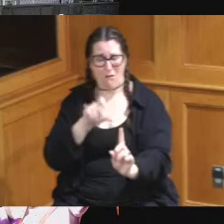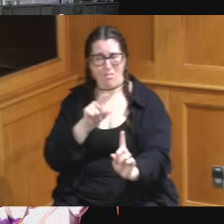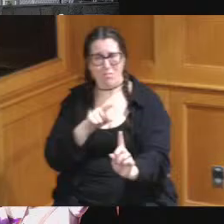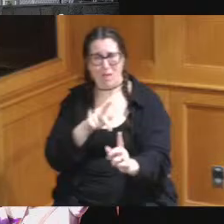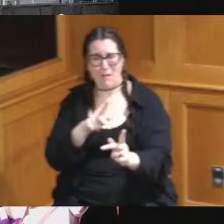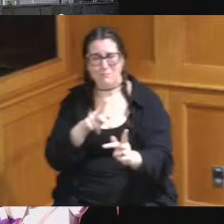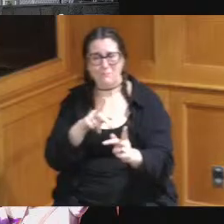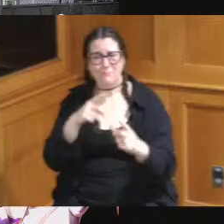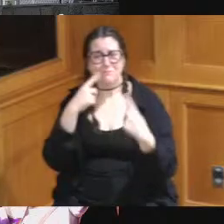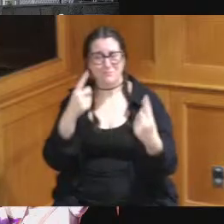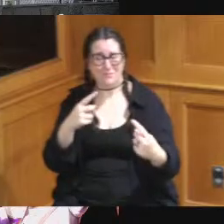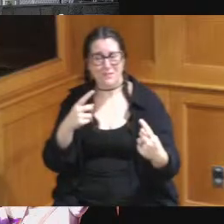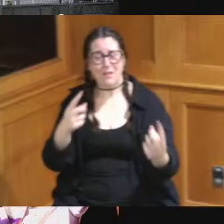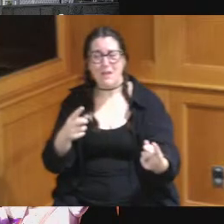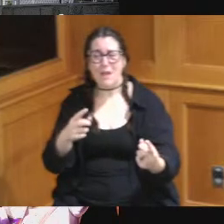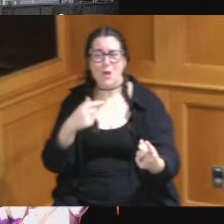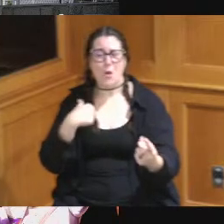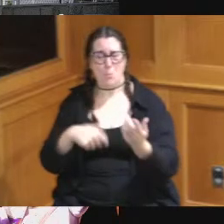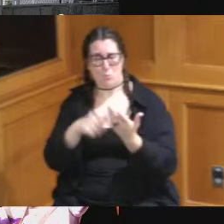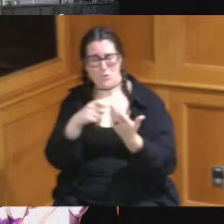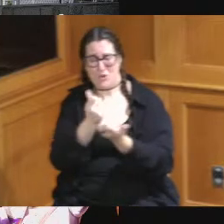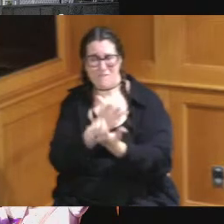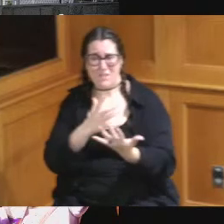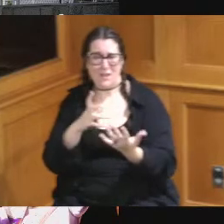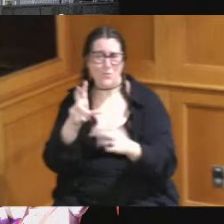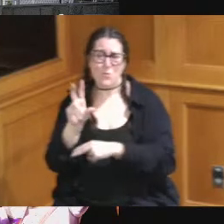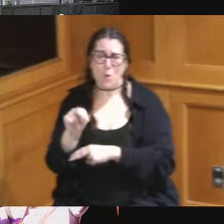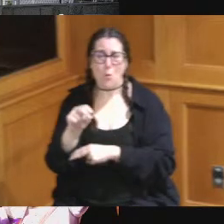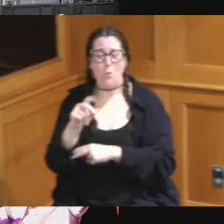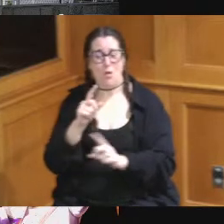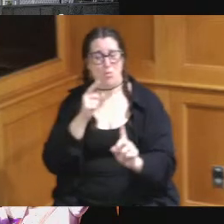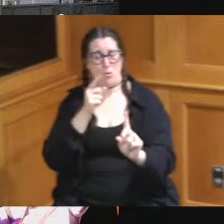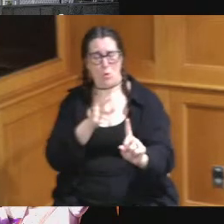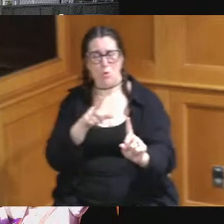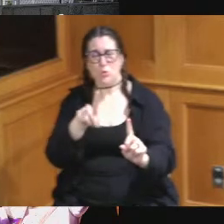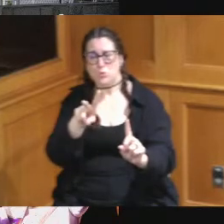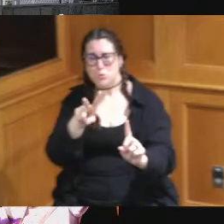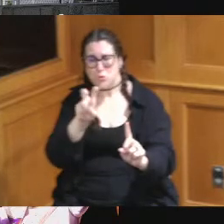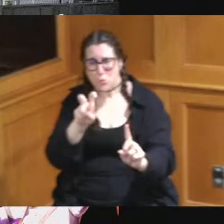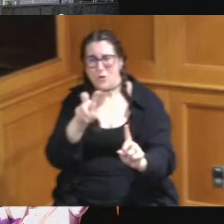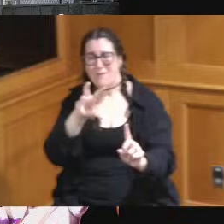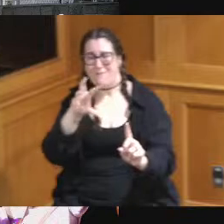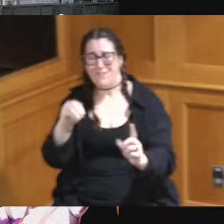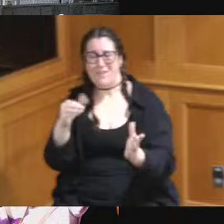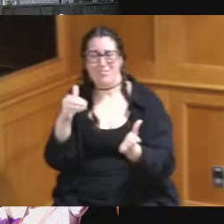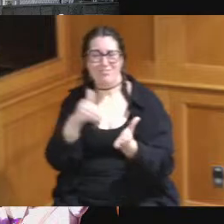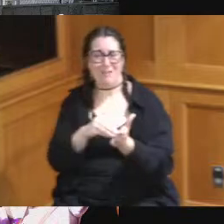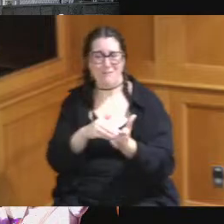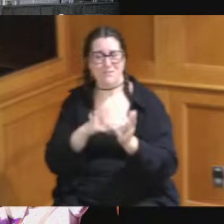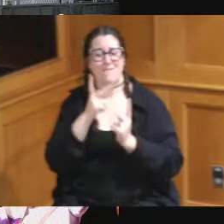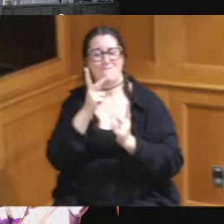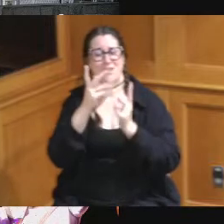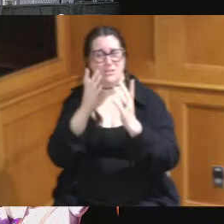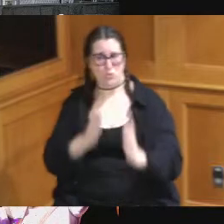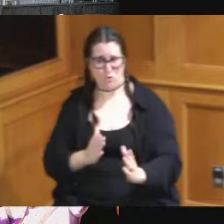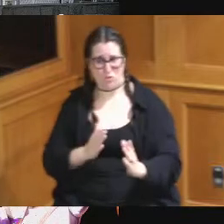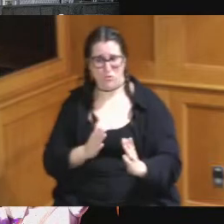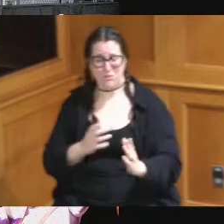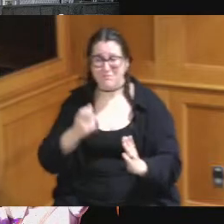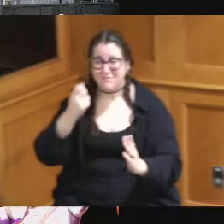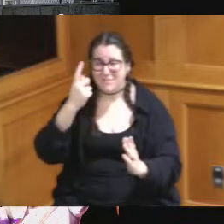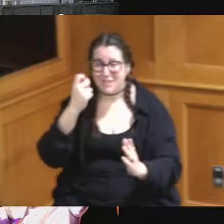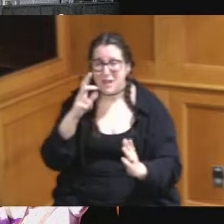We don't have a brochure. Our goal was to get to 250,000 visitors. We got to